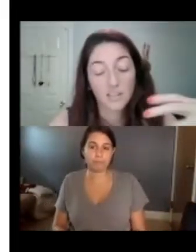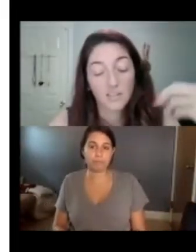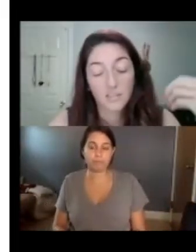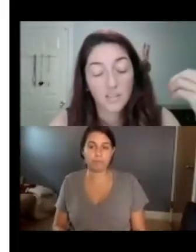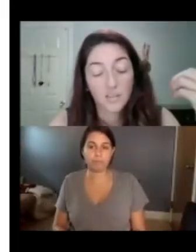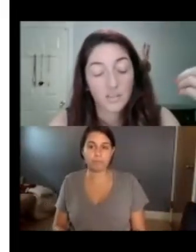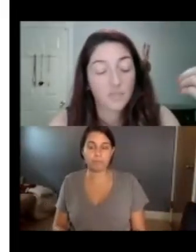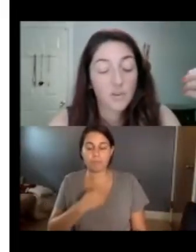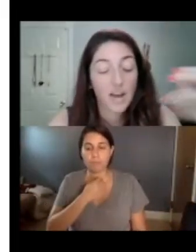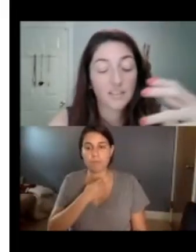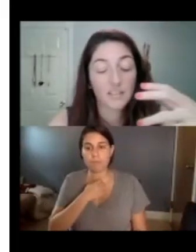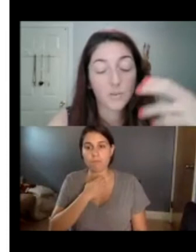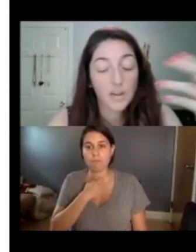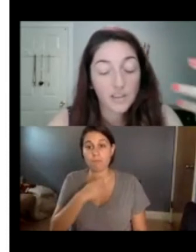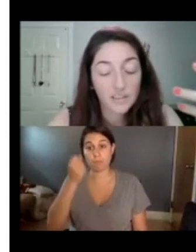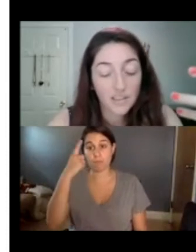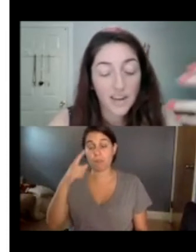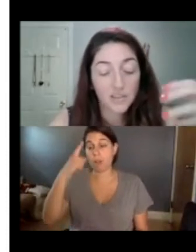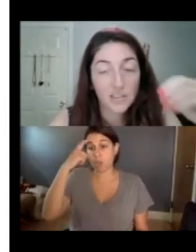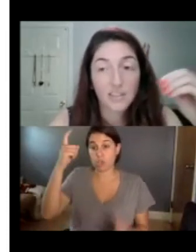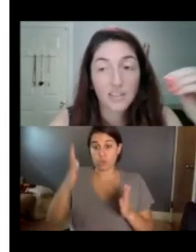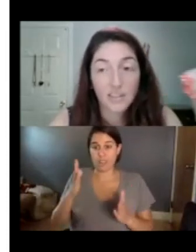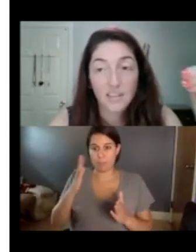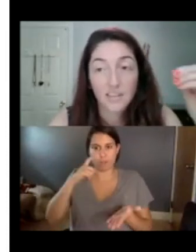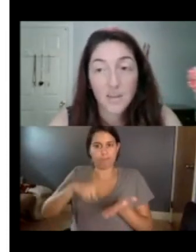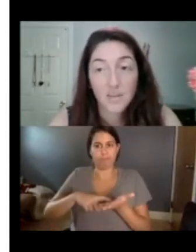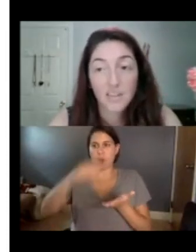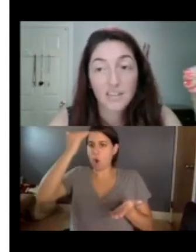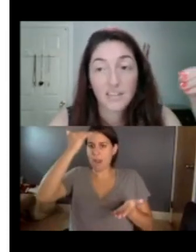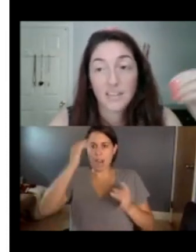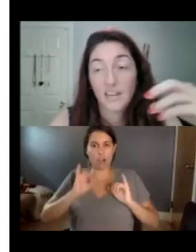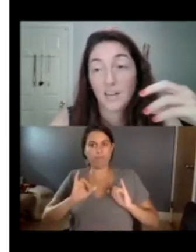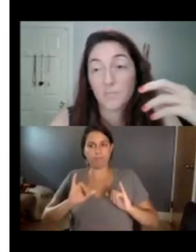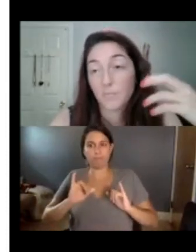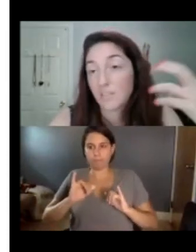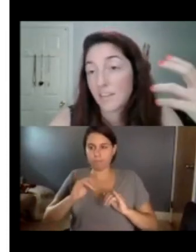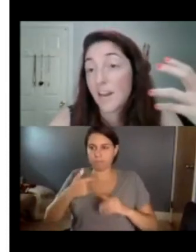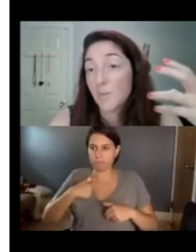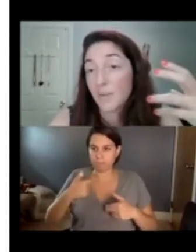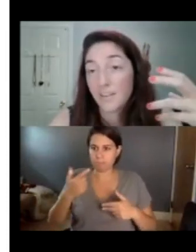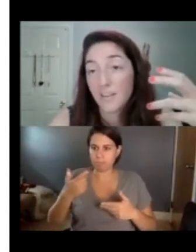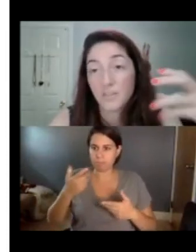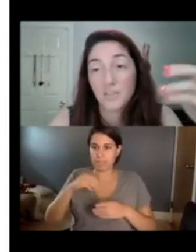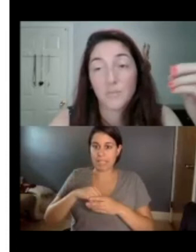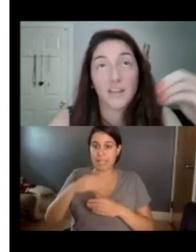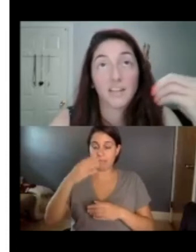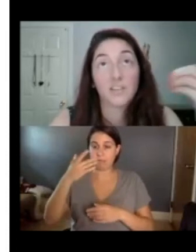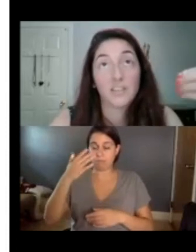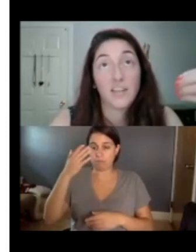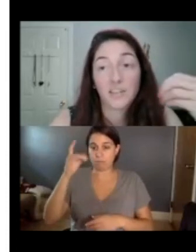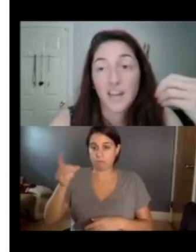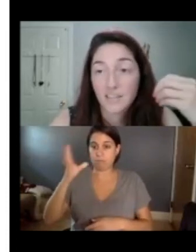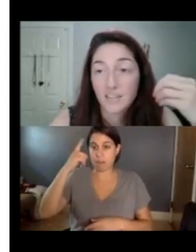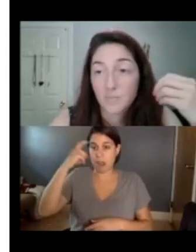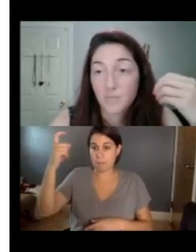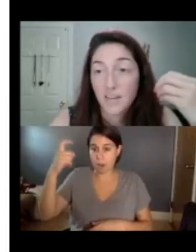initially the dreamer has this awareness that enters into the nightmare, which can help regulate emotion, but then later